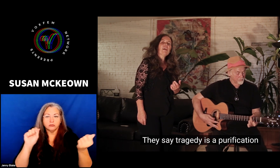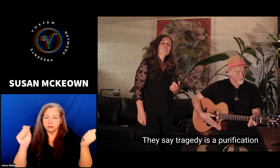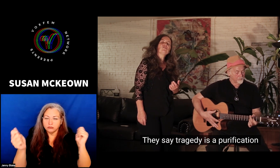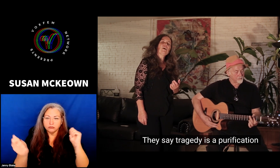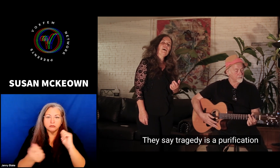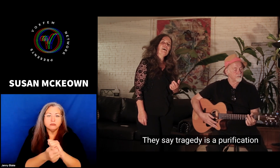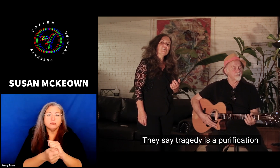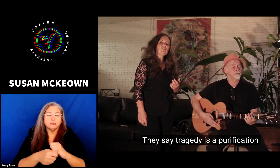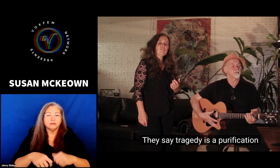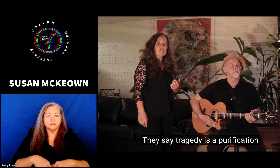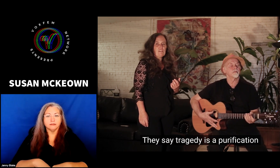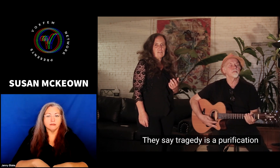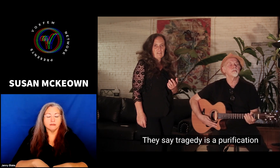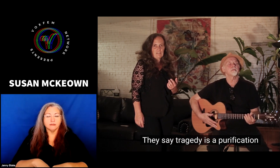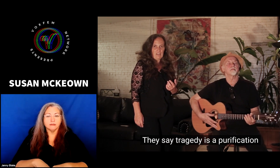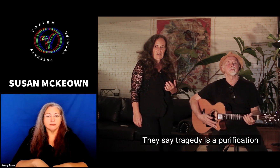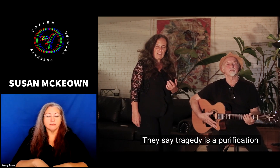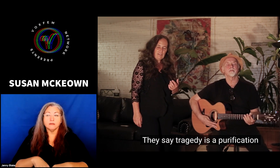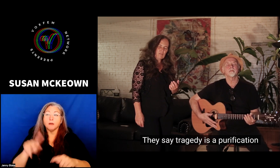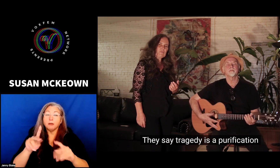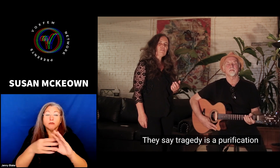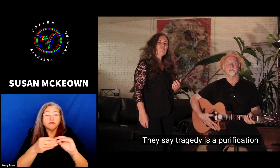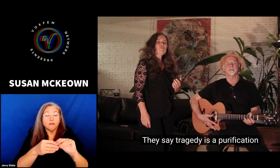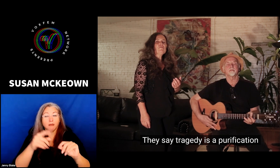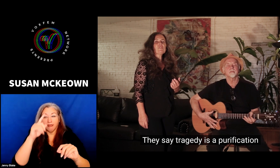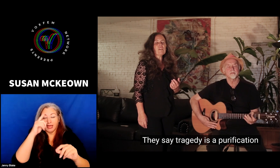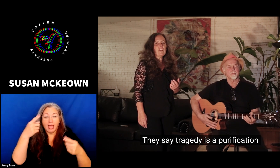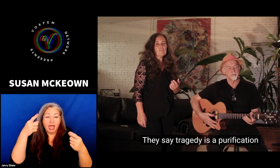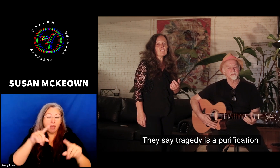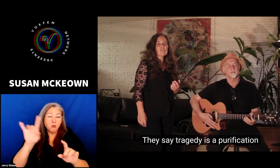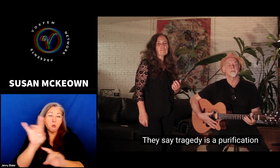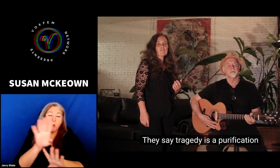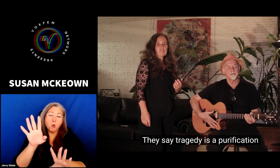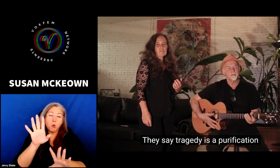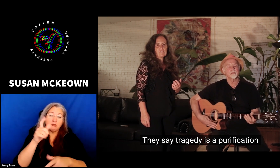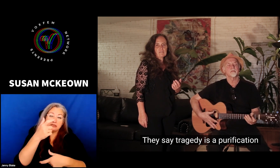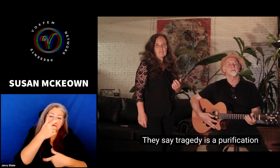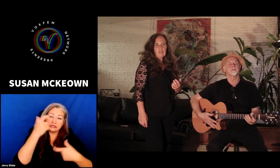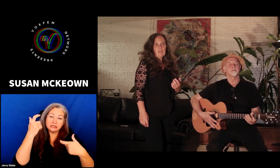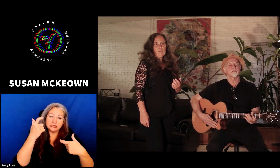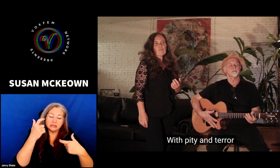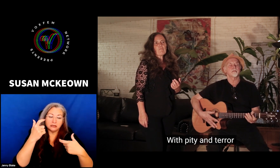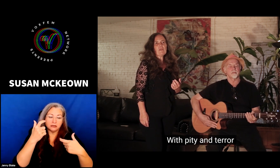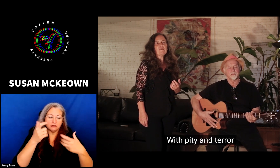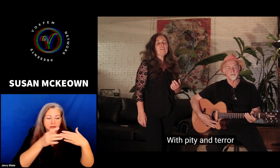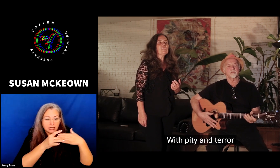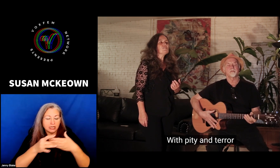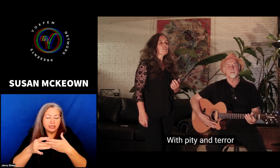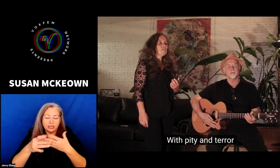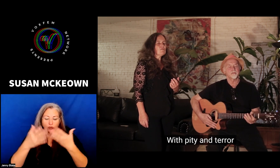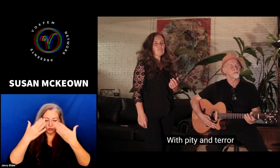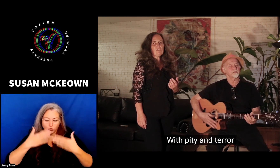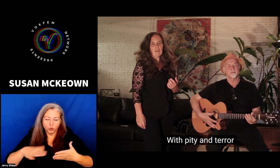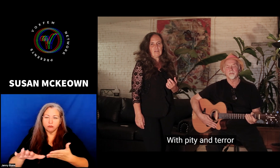They say tragedy is a purification. With pity